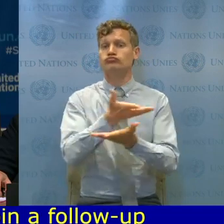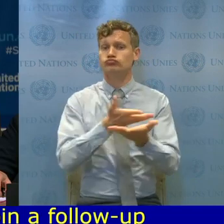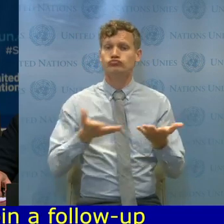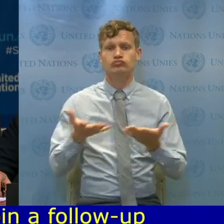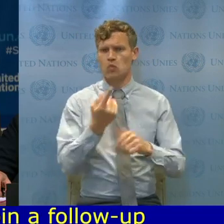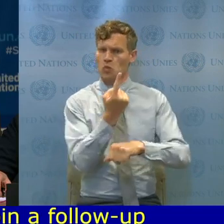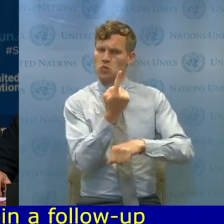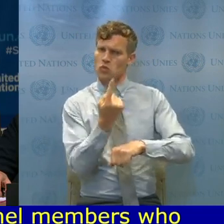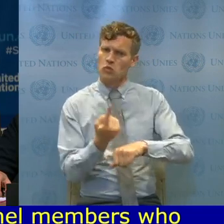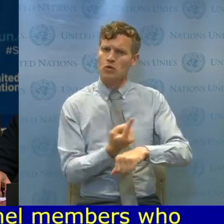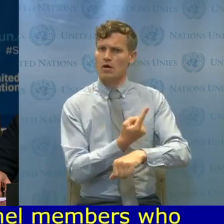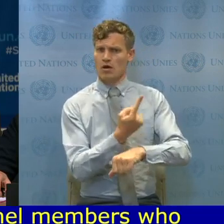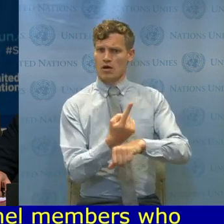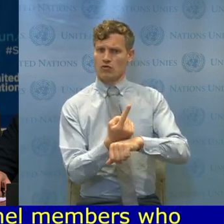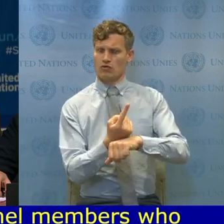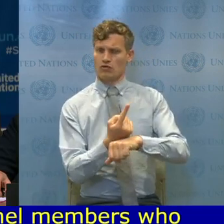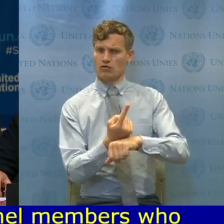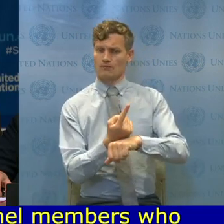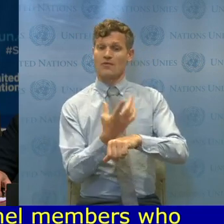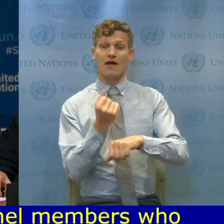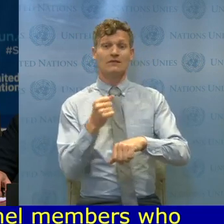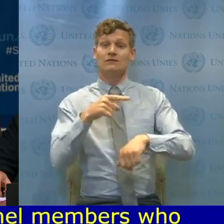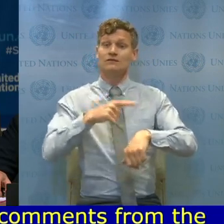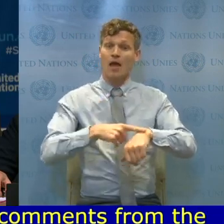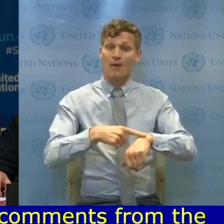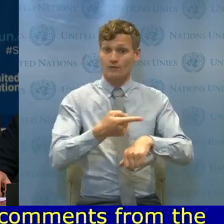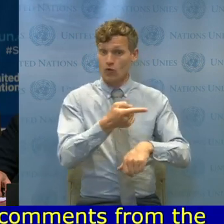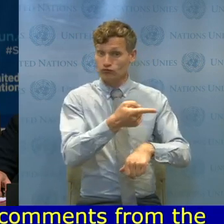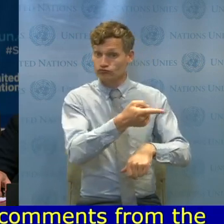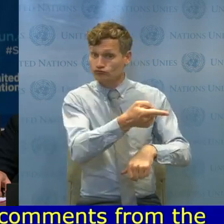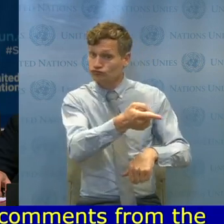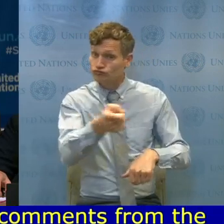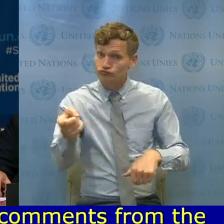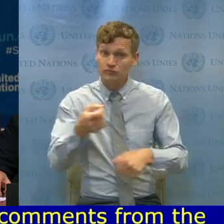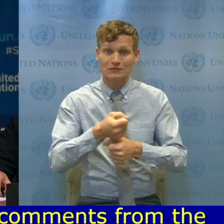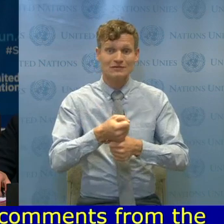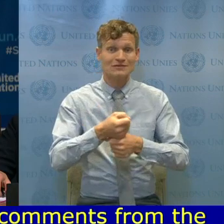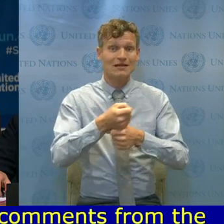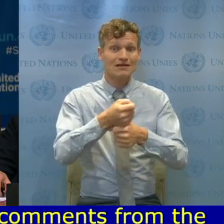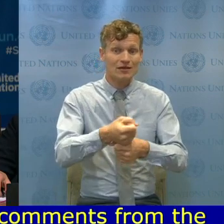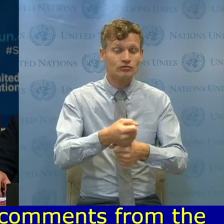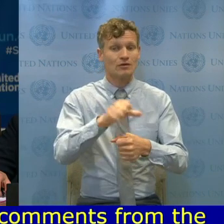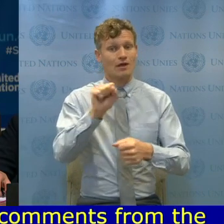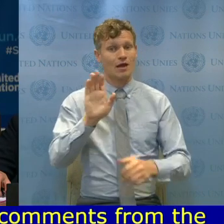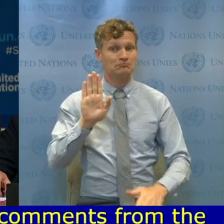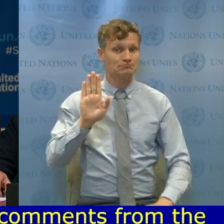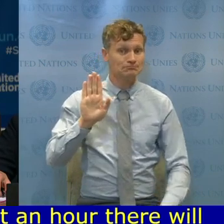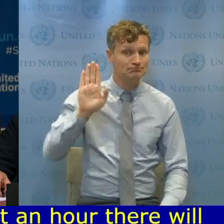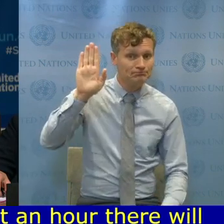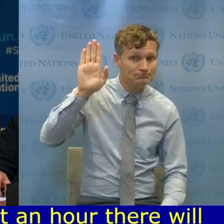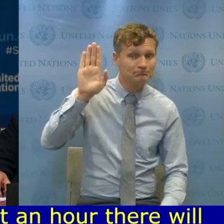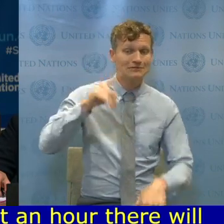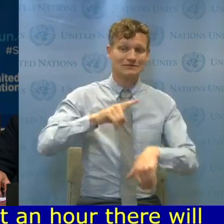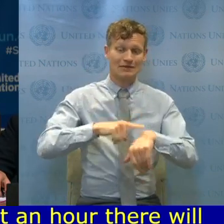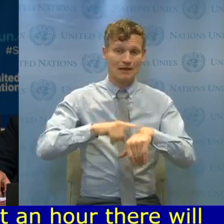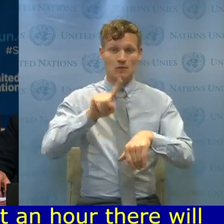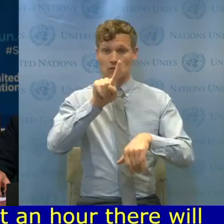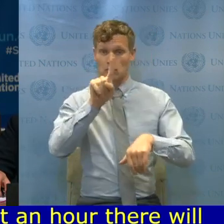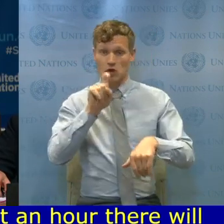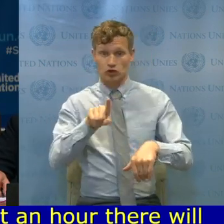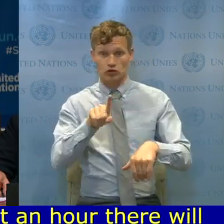be opportunities for delegations and other observers to either pose their specific questions to